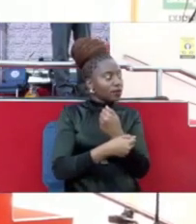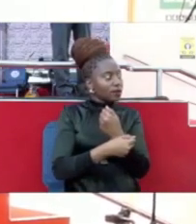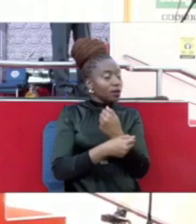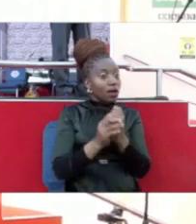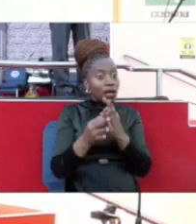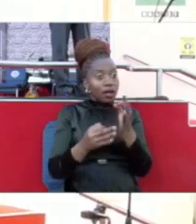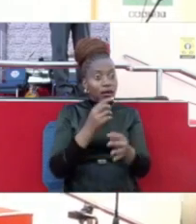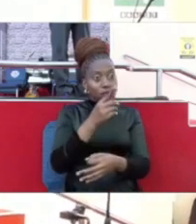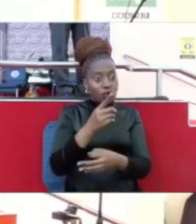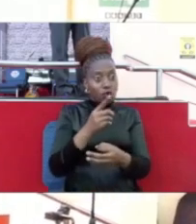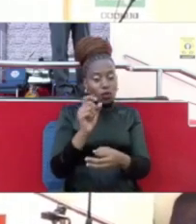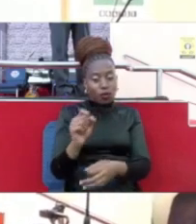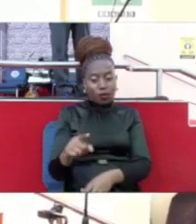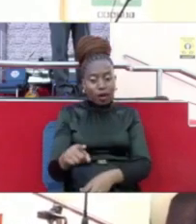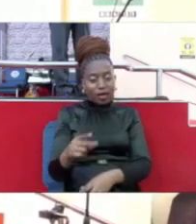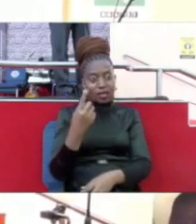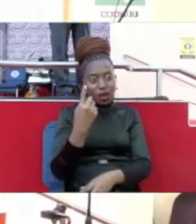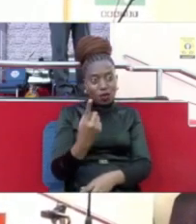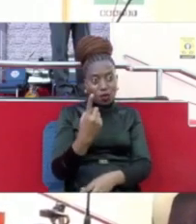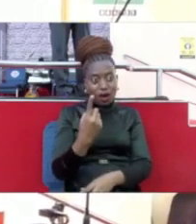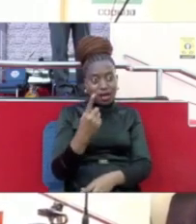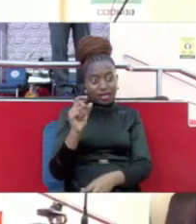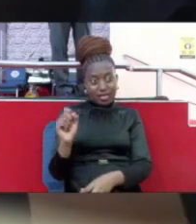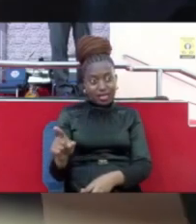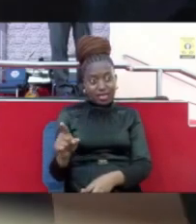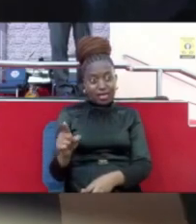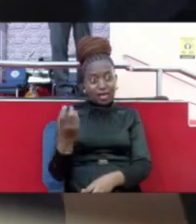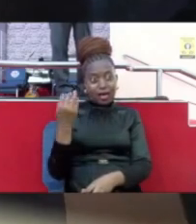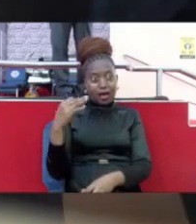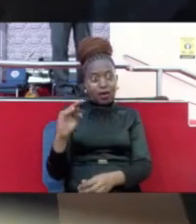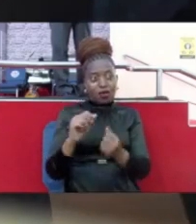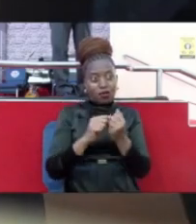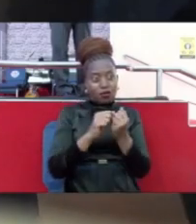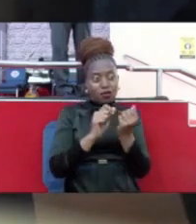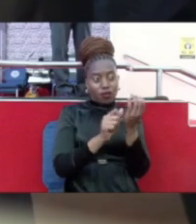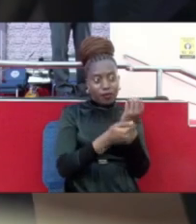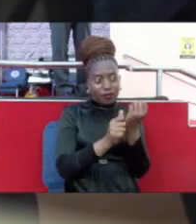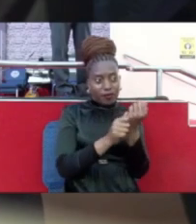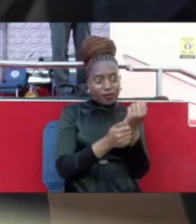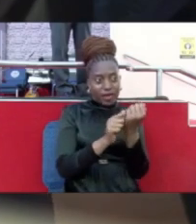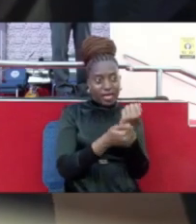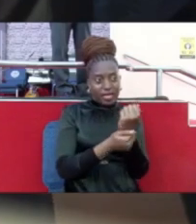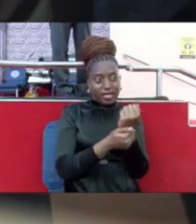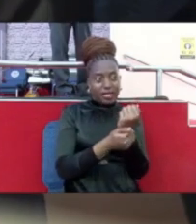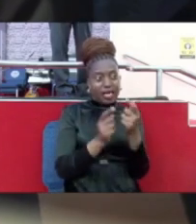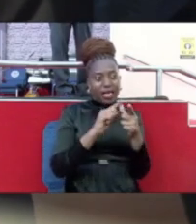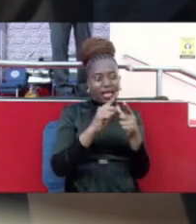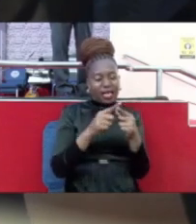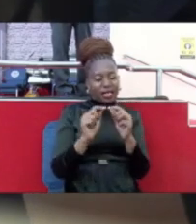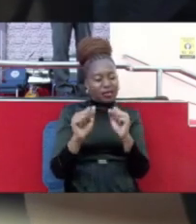If you plant one seed of maize, ukipanda mbegu moja ya mahindi, then it is probable you can get